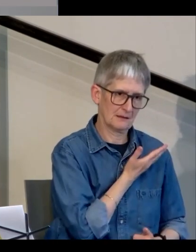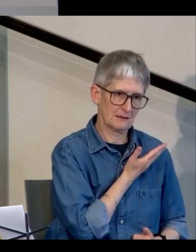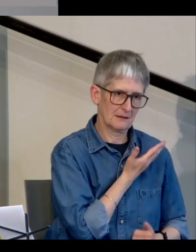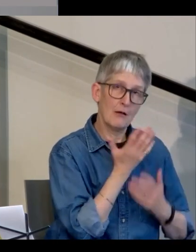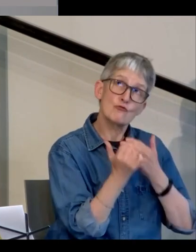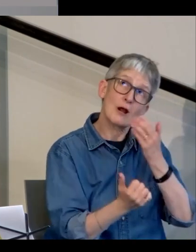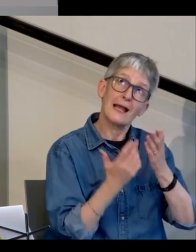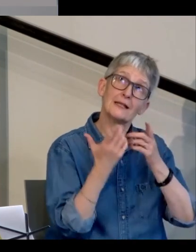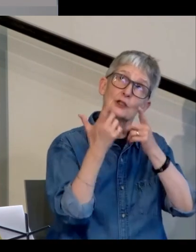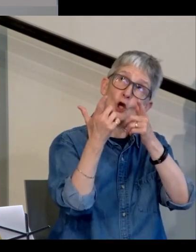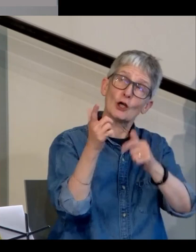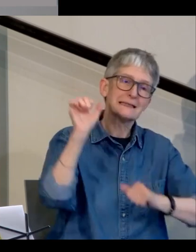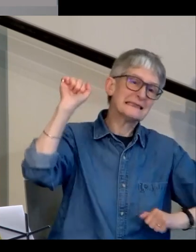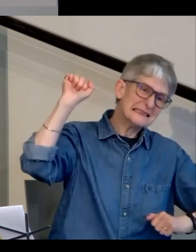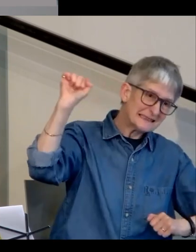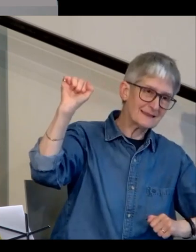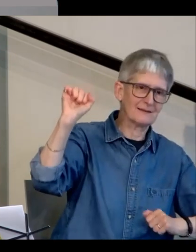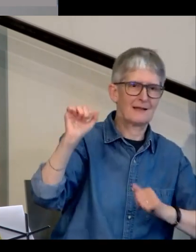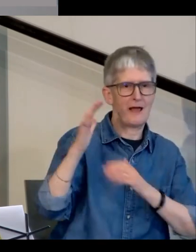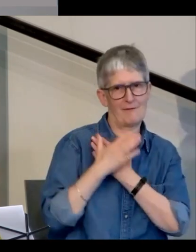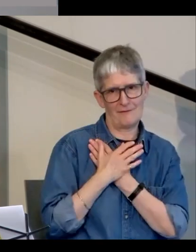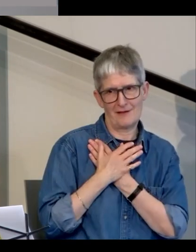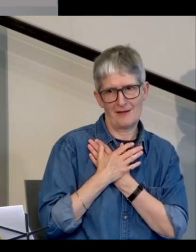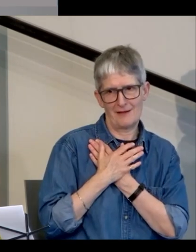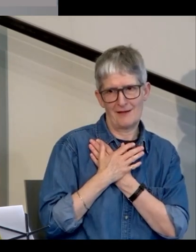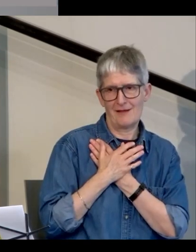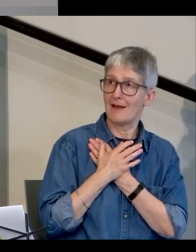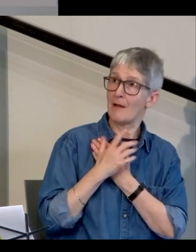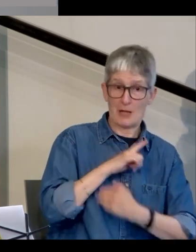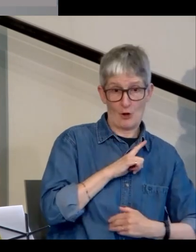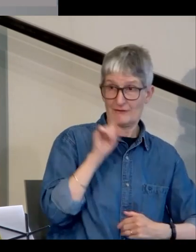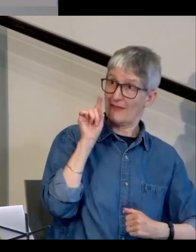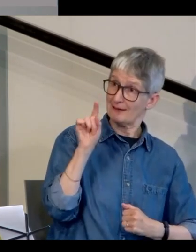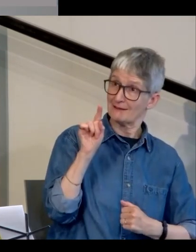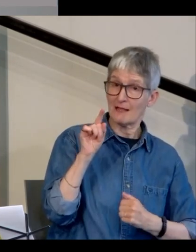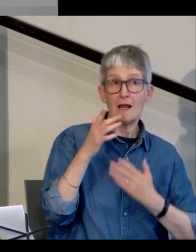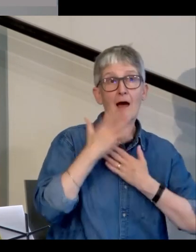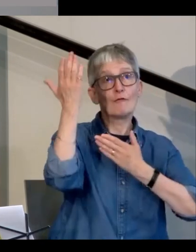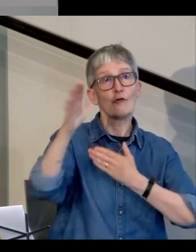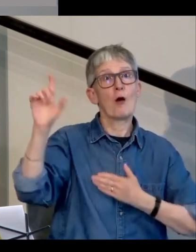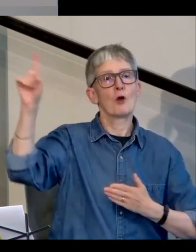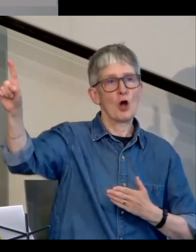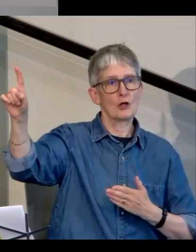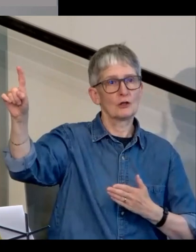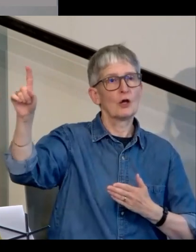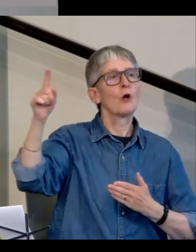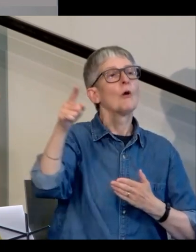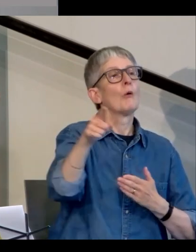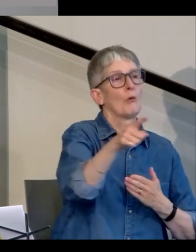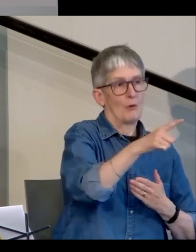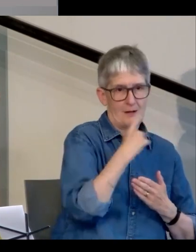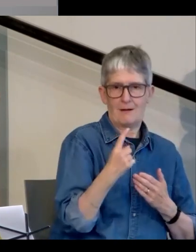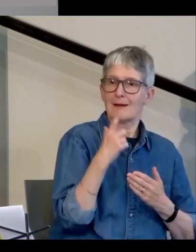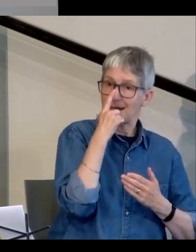Praise God that he is love. And because he is love, and love comes from God, we are enabled to love